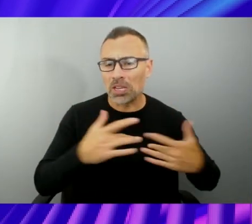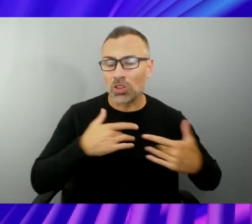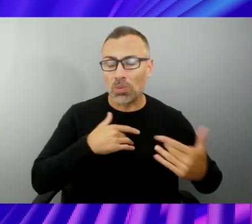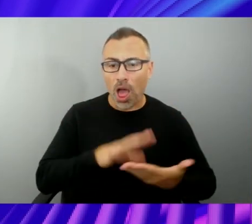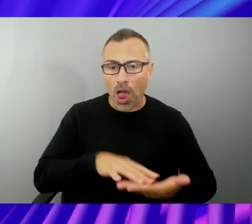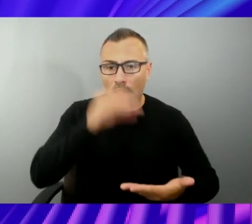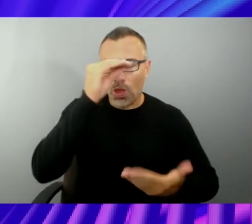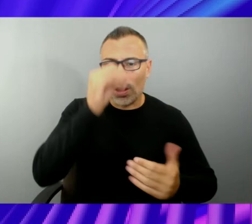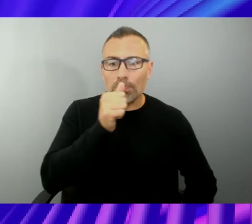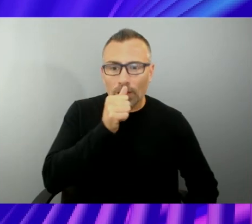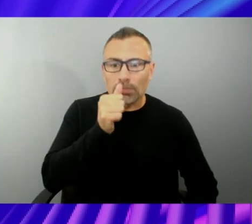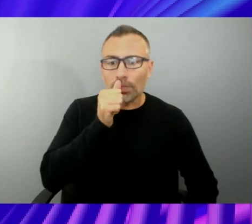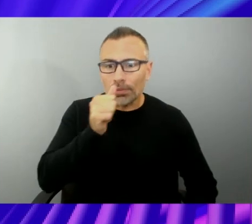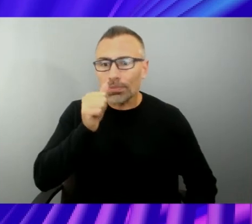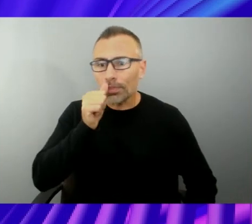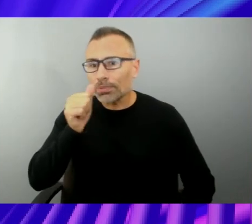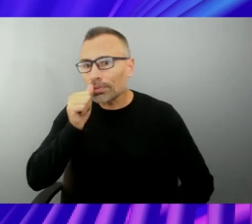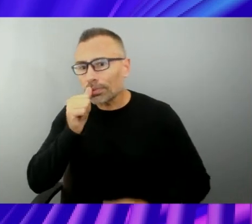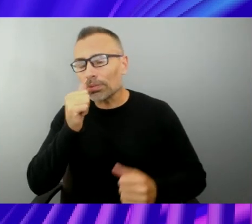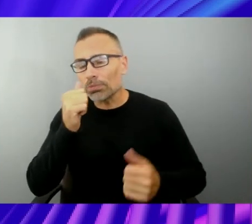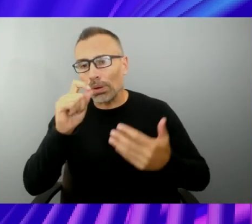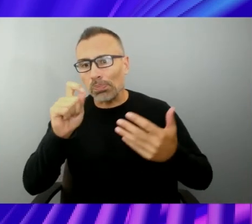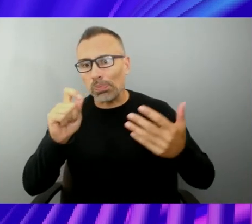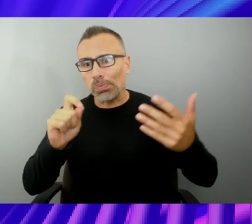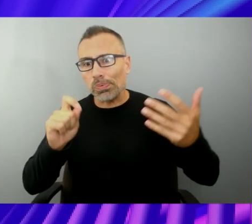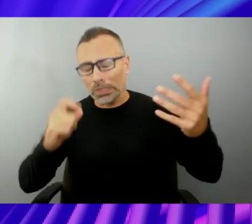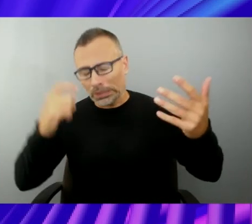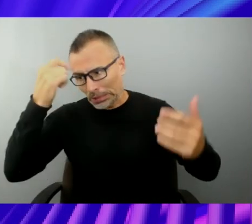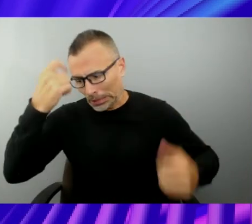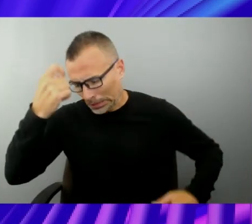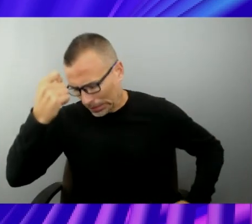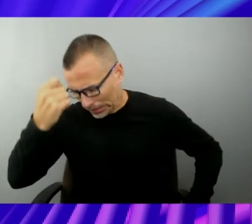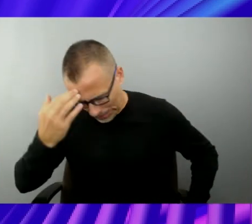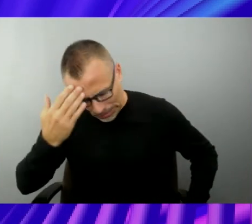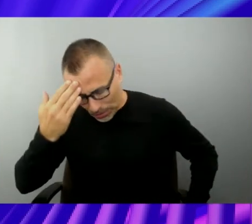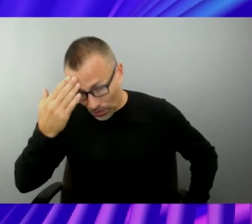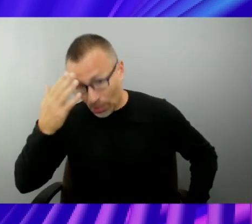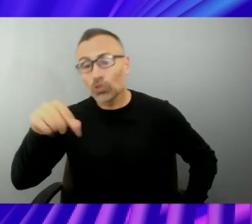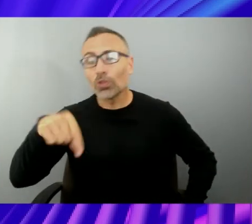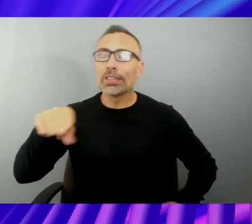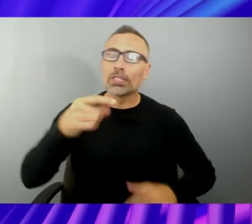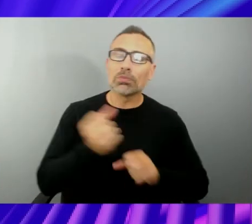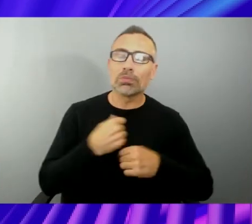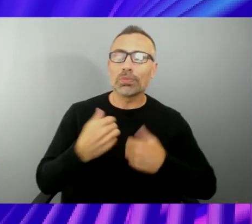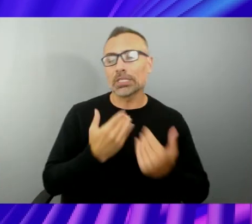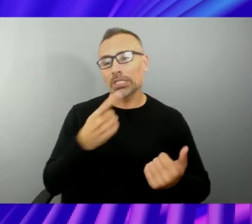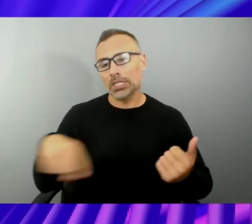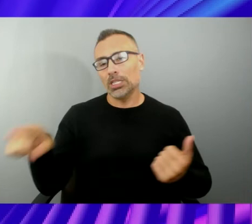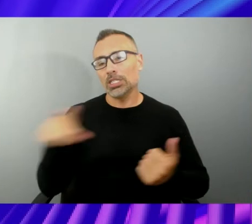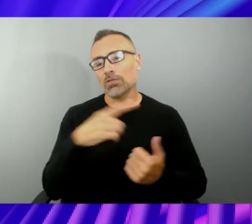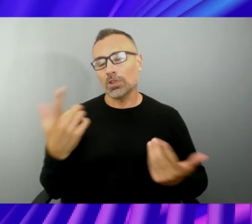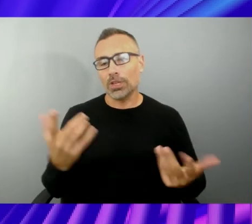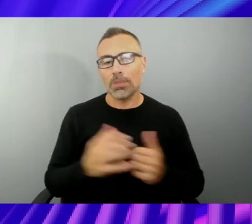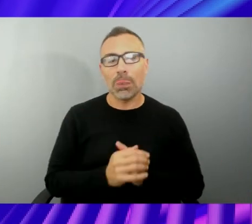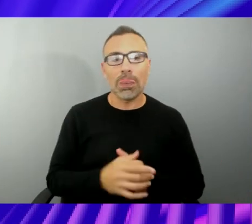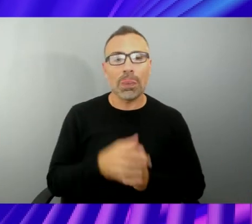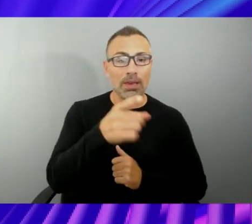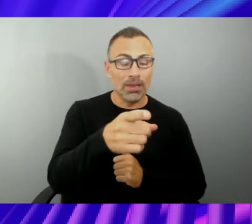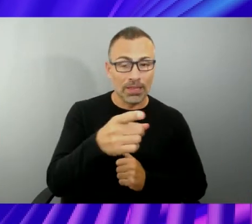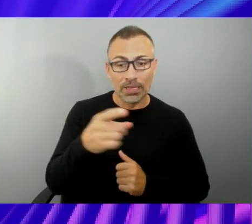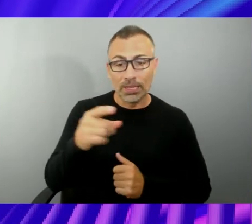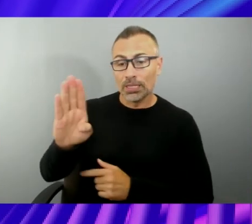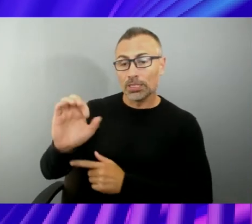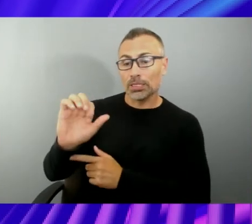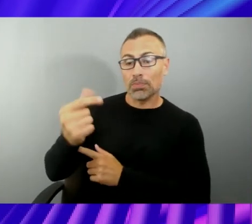We wanted to make it easy for a lot of customers. And these are the blocks which I wrote it. They are under architecture blog. The first blog is about Okta, how to do